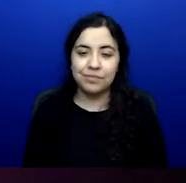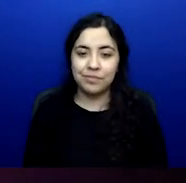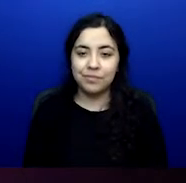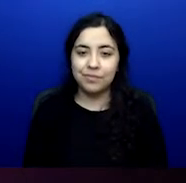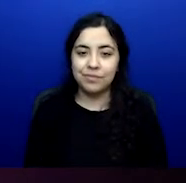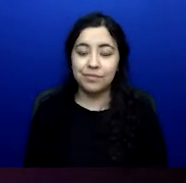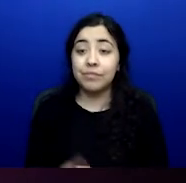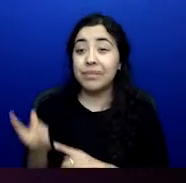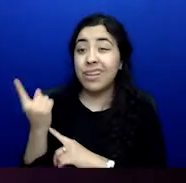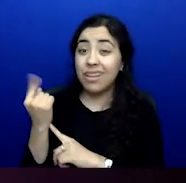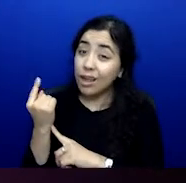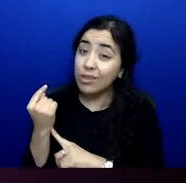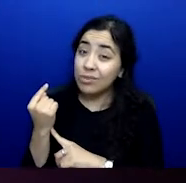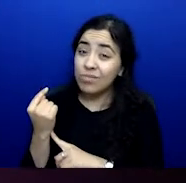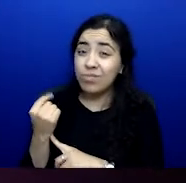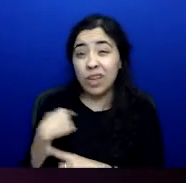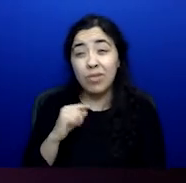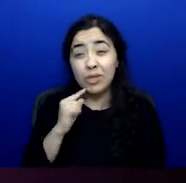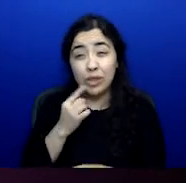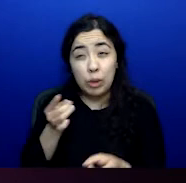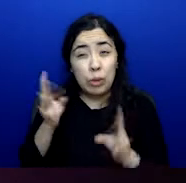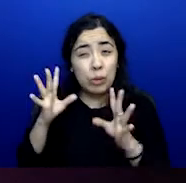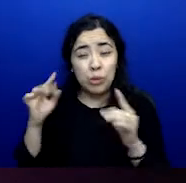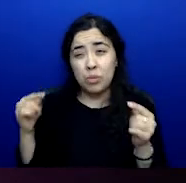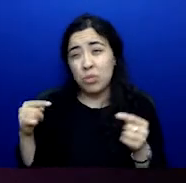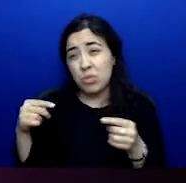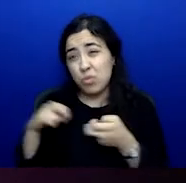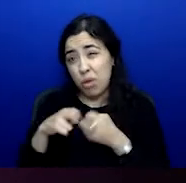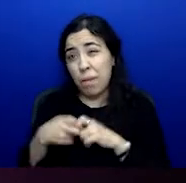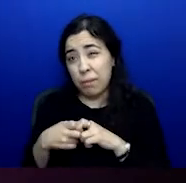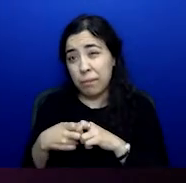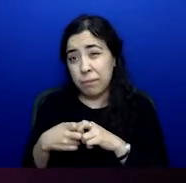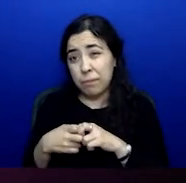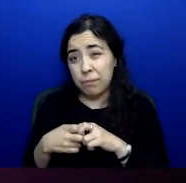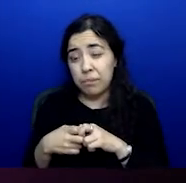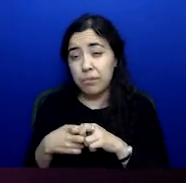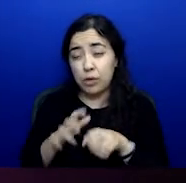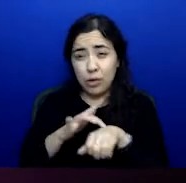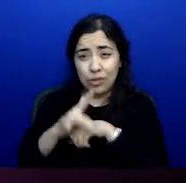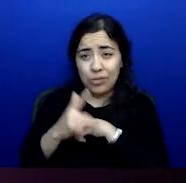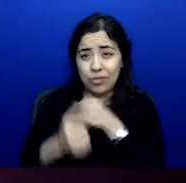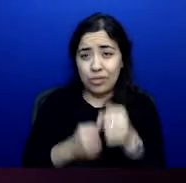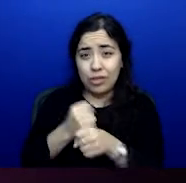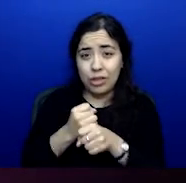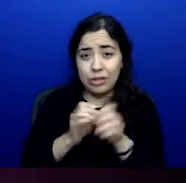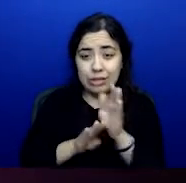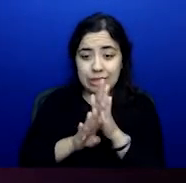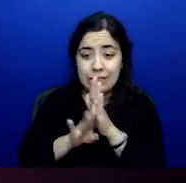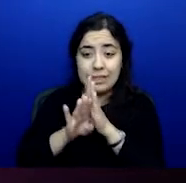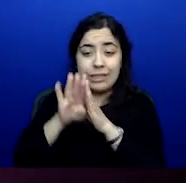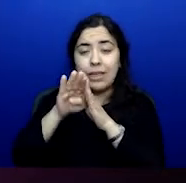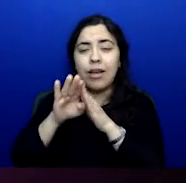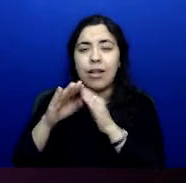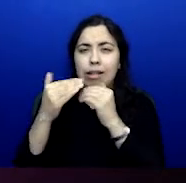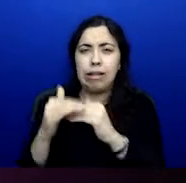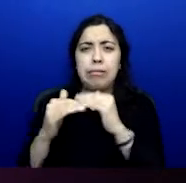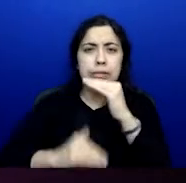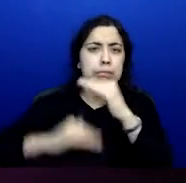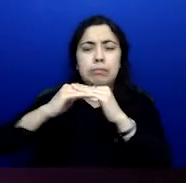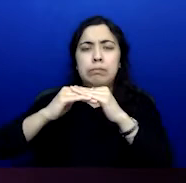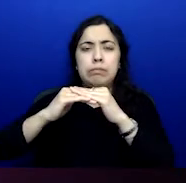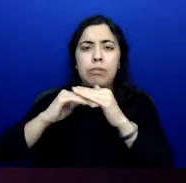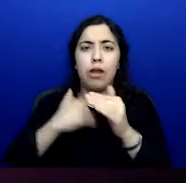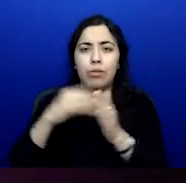But last year, we had a serious problem. Early in the year, after reaching the limits of our initial design,